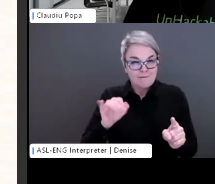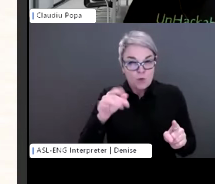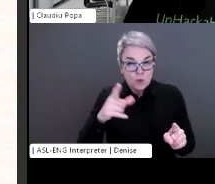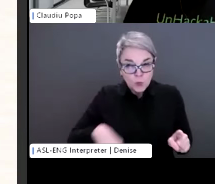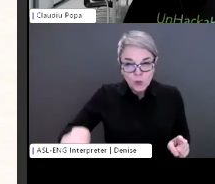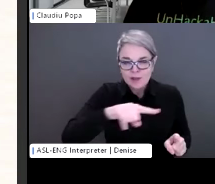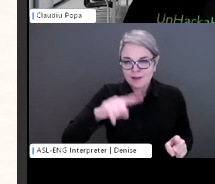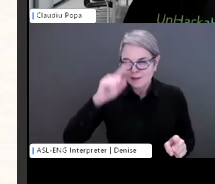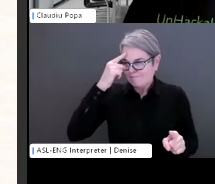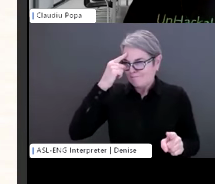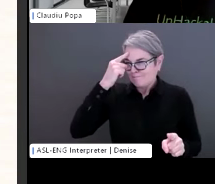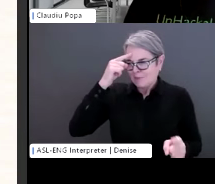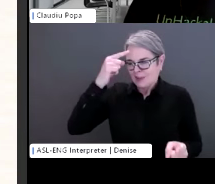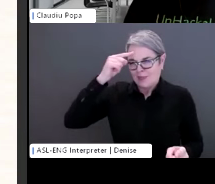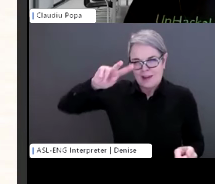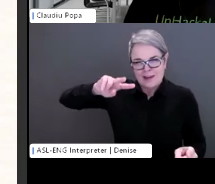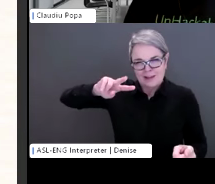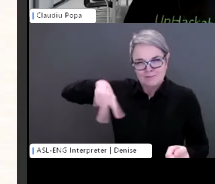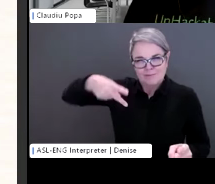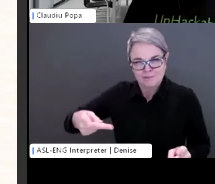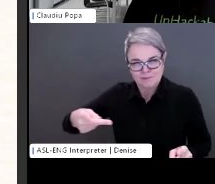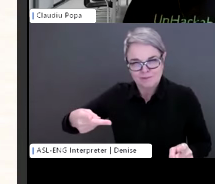So I think we have our final poll.